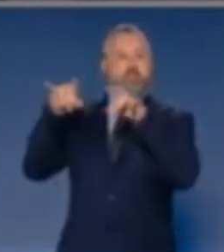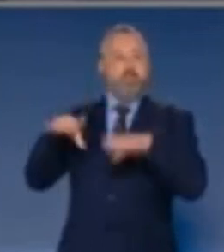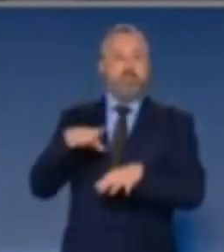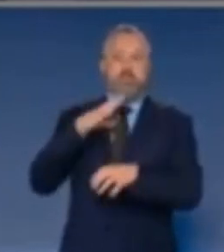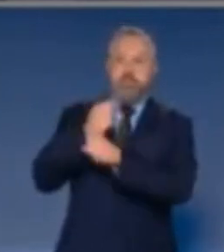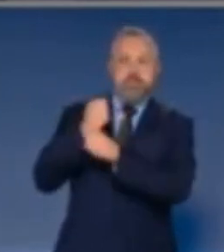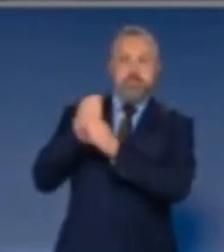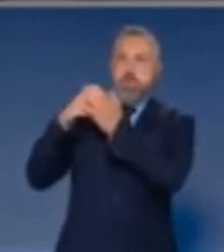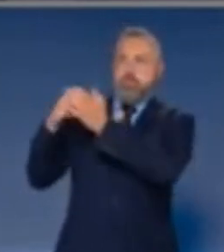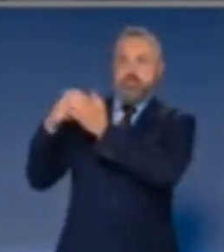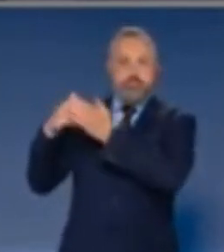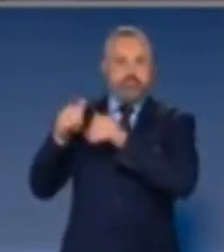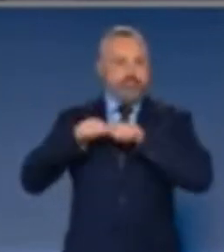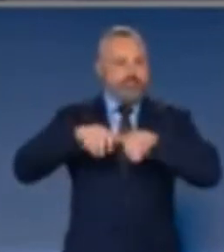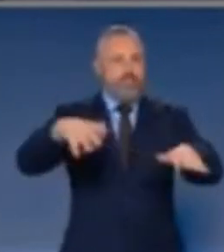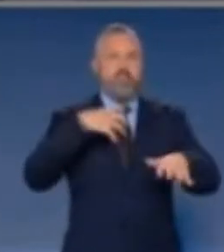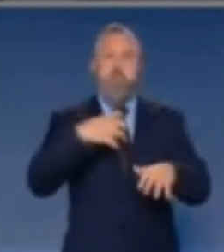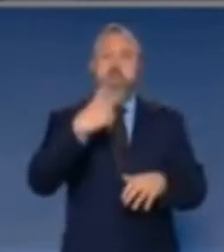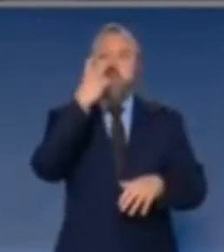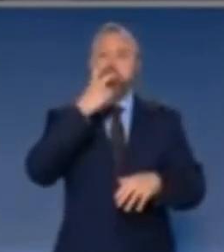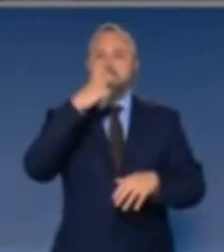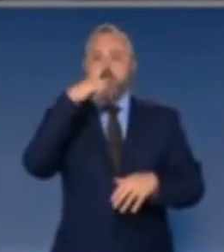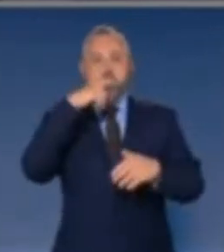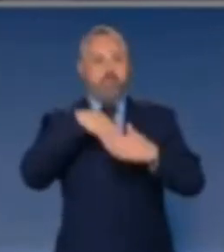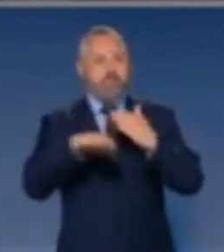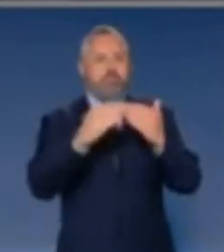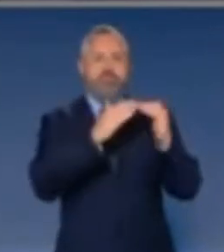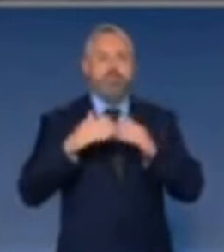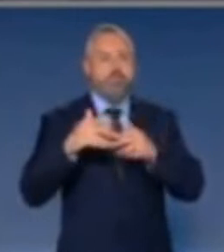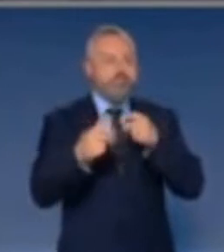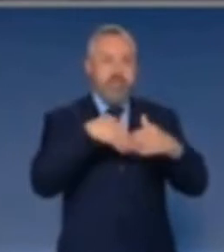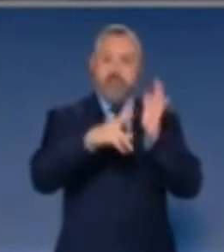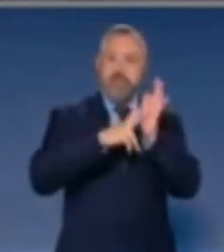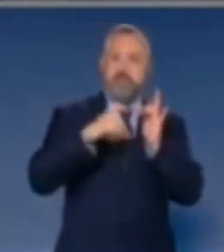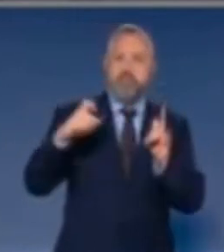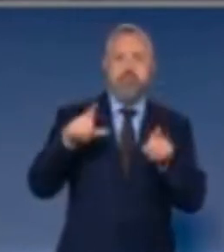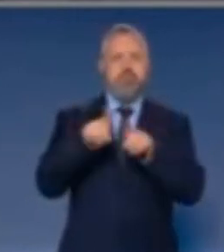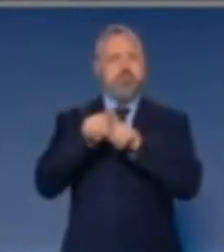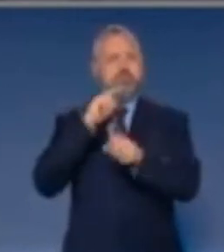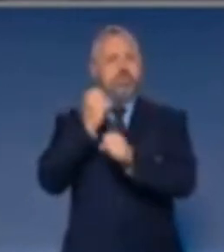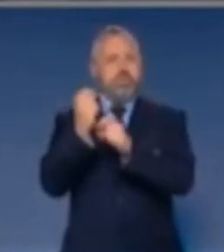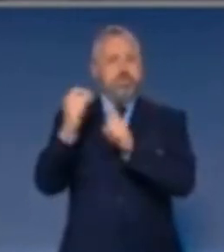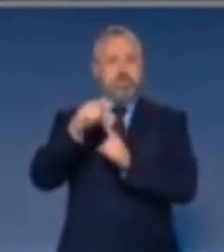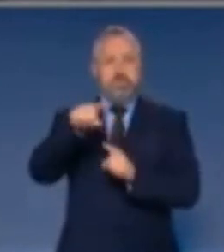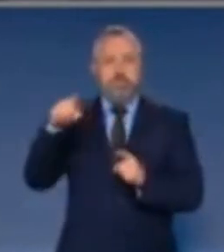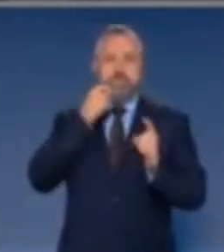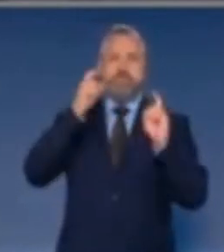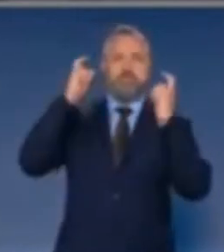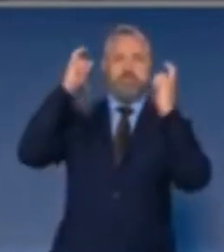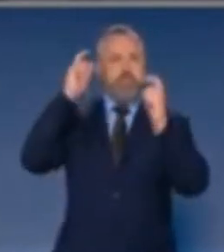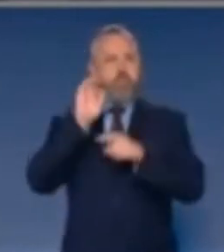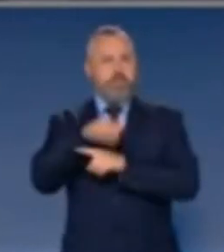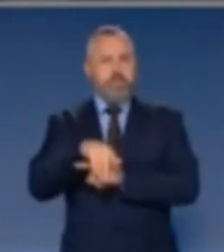in Victoria. What your response to that? And also, GPs have raised some concerns. The federal government plans to only pay them for five-minute